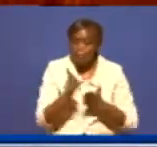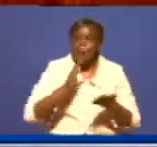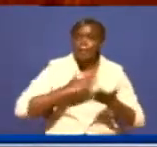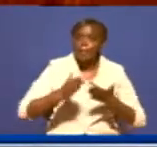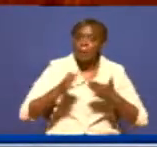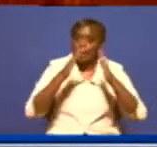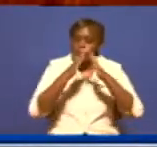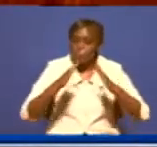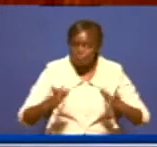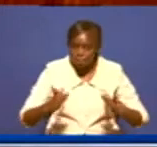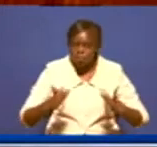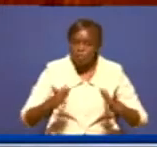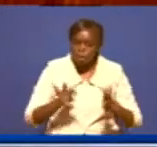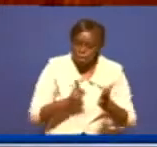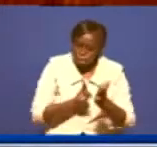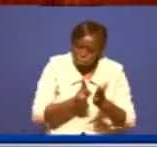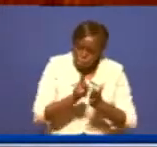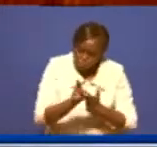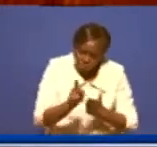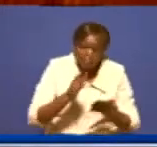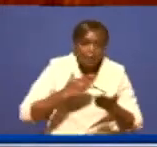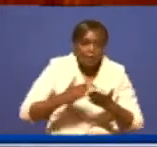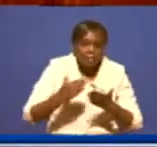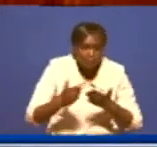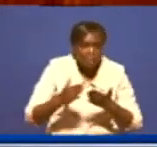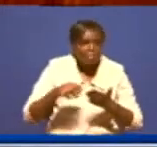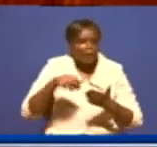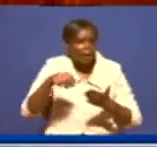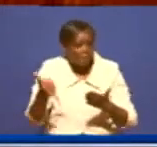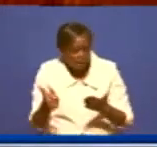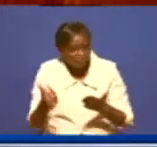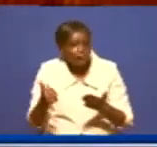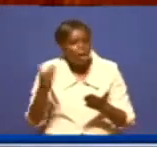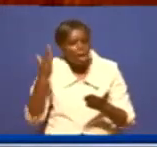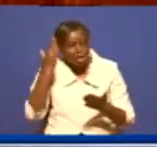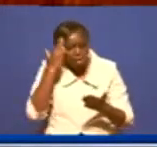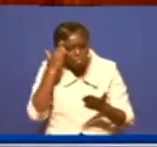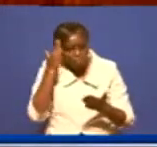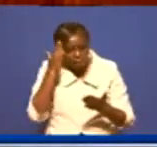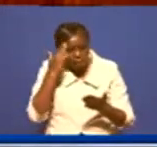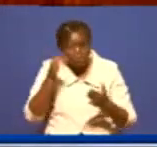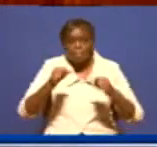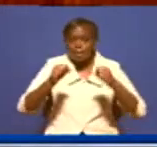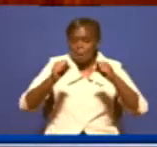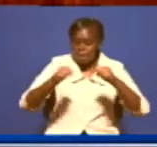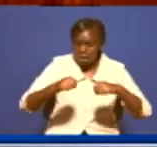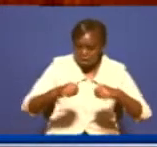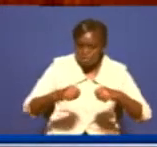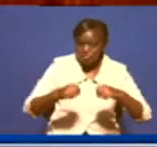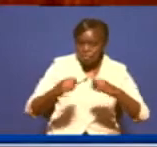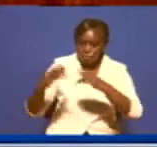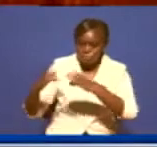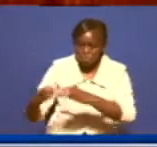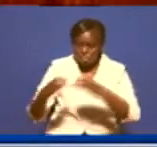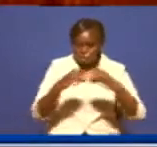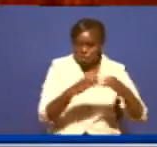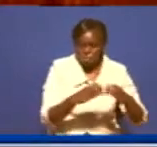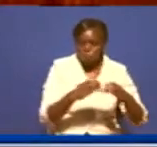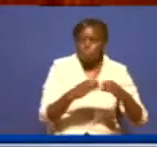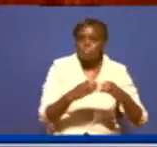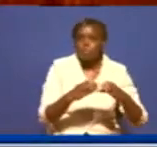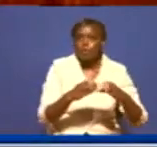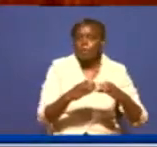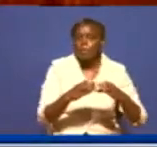rent payable for any premises shall be determined by mutual agreement of the parties to a tenancy